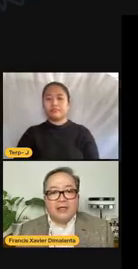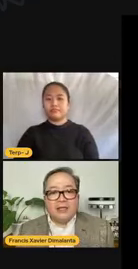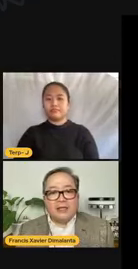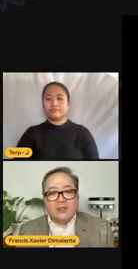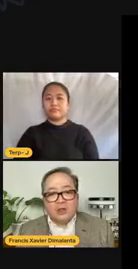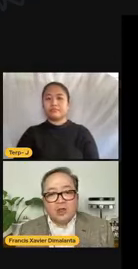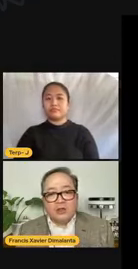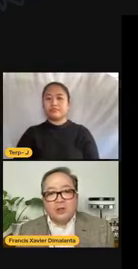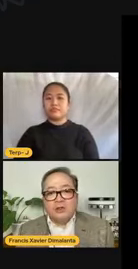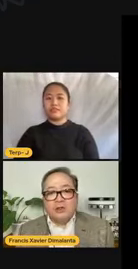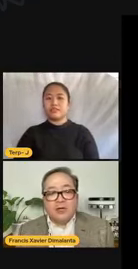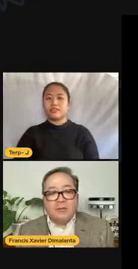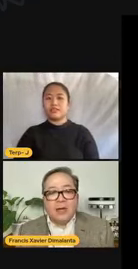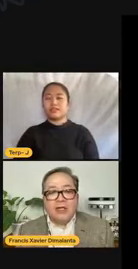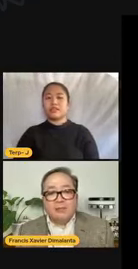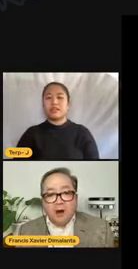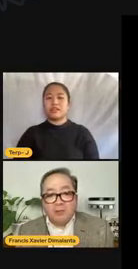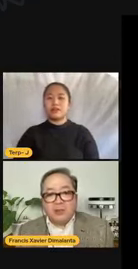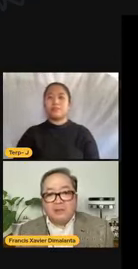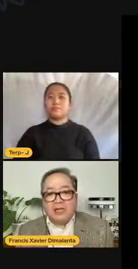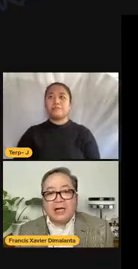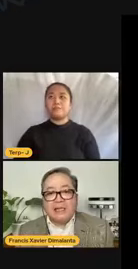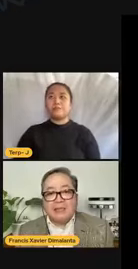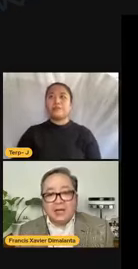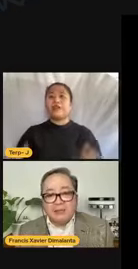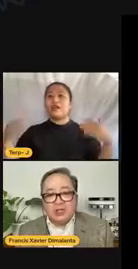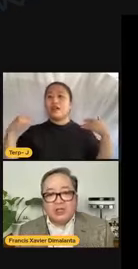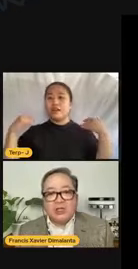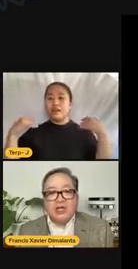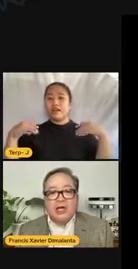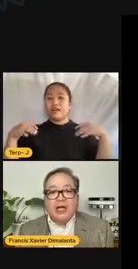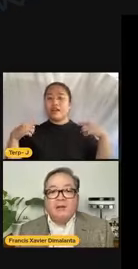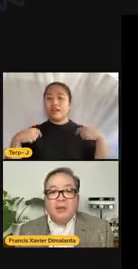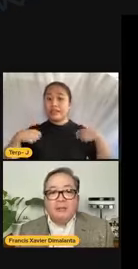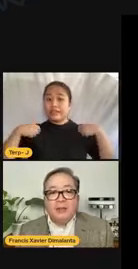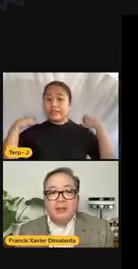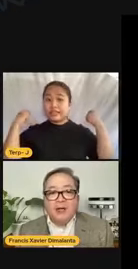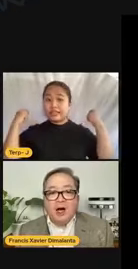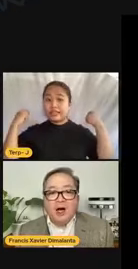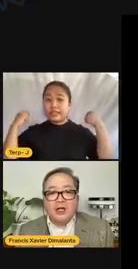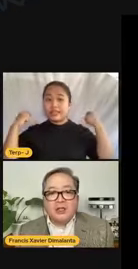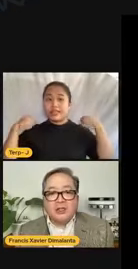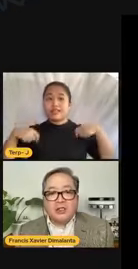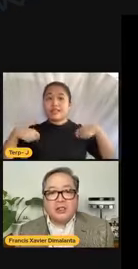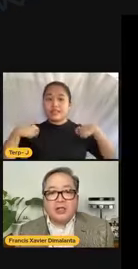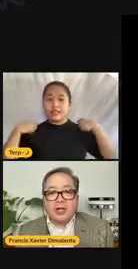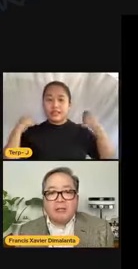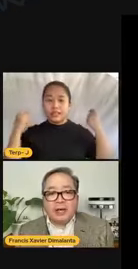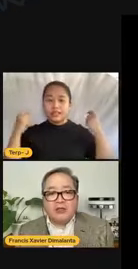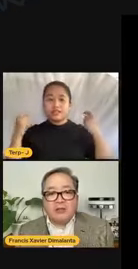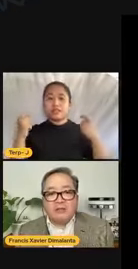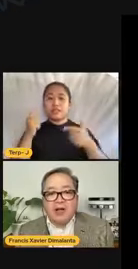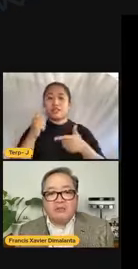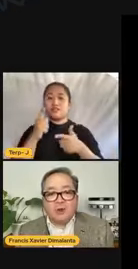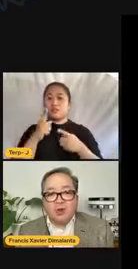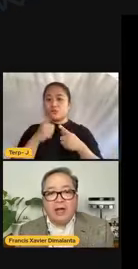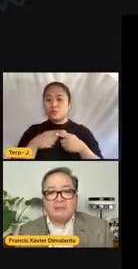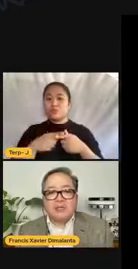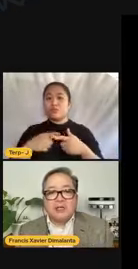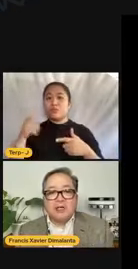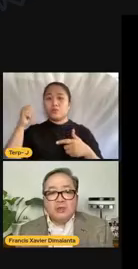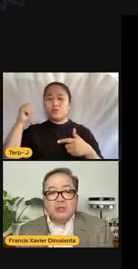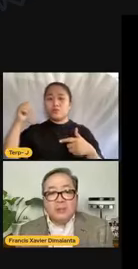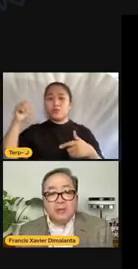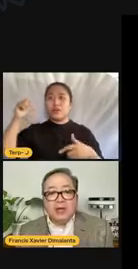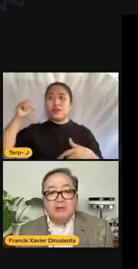Between adolescence to adulthood, there are medical problems like Alzheimer's and maybe a heart condition like mitral valve